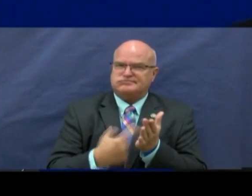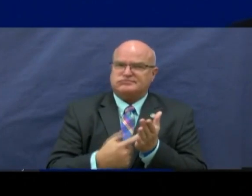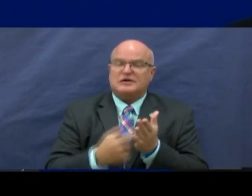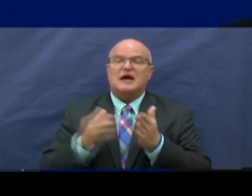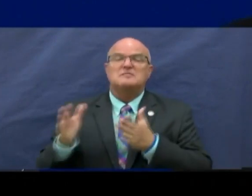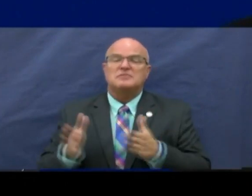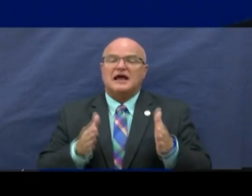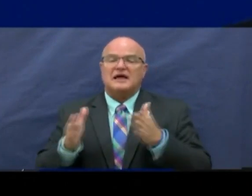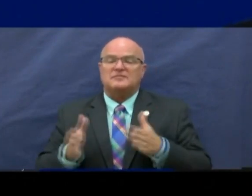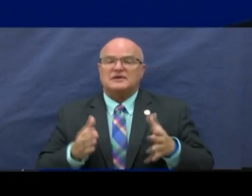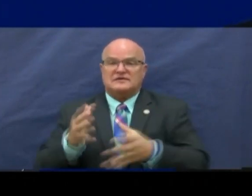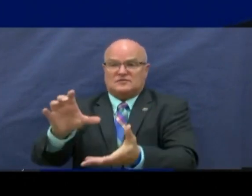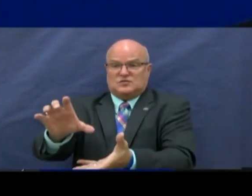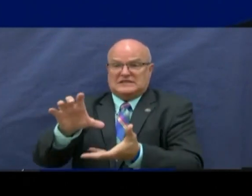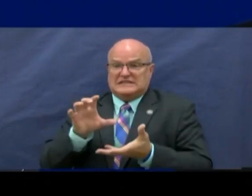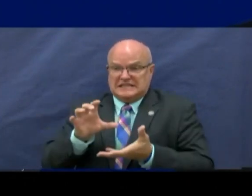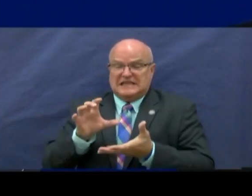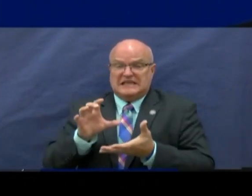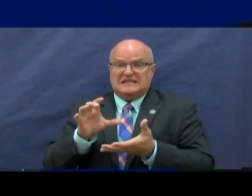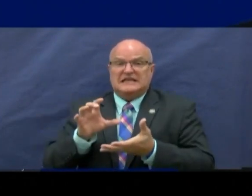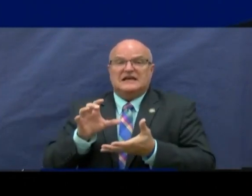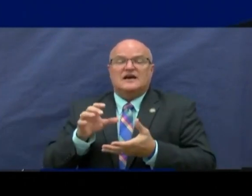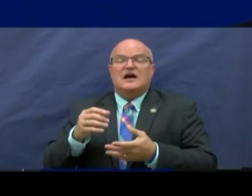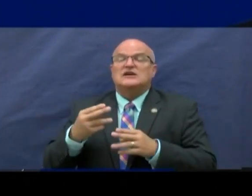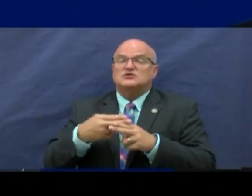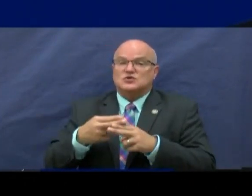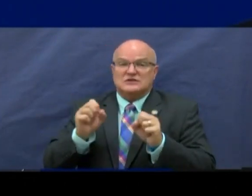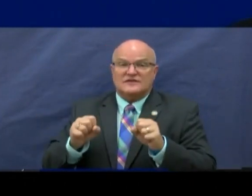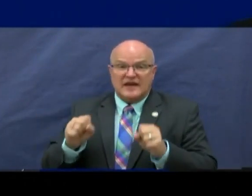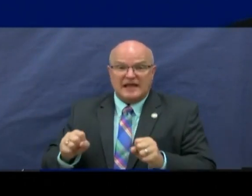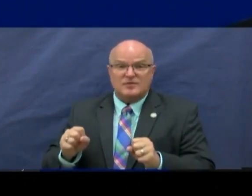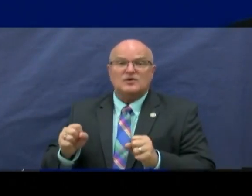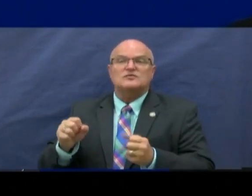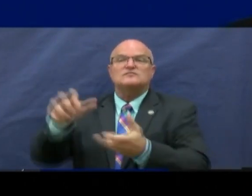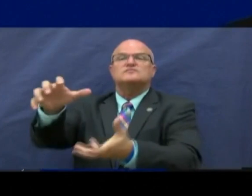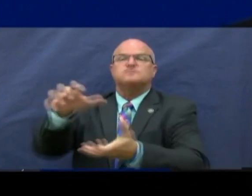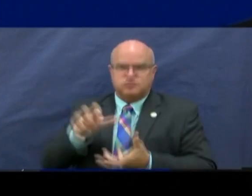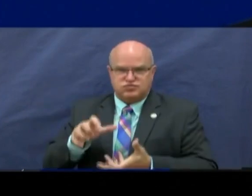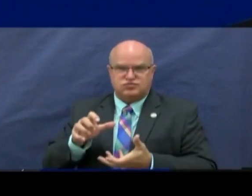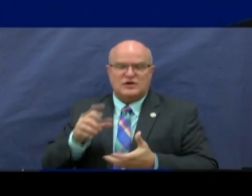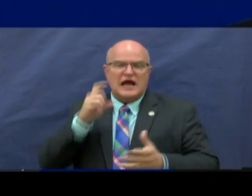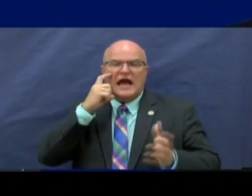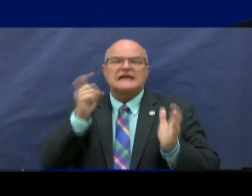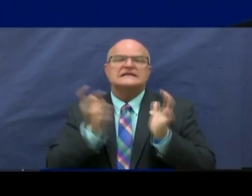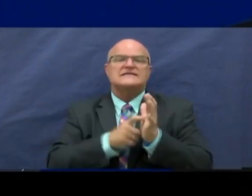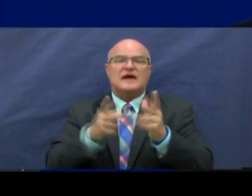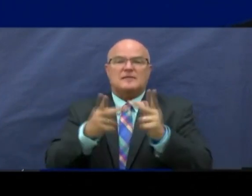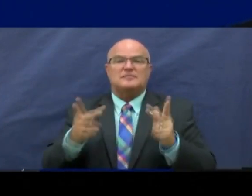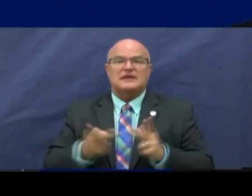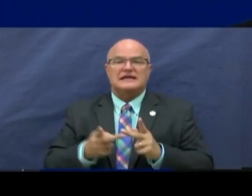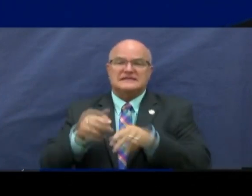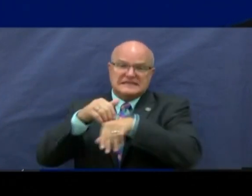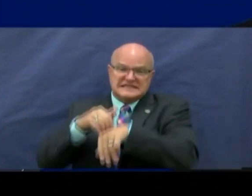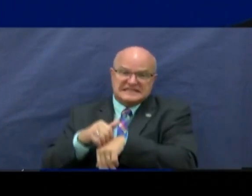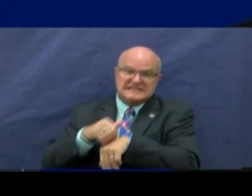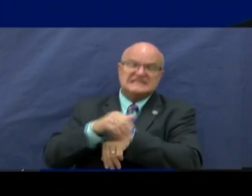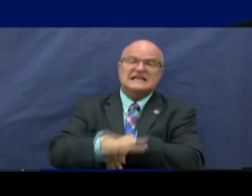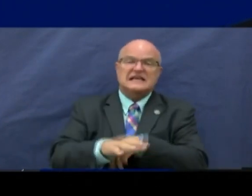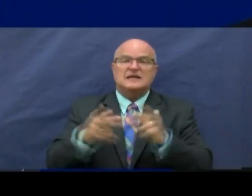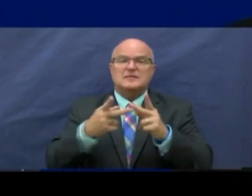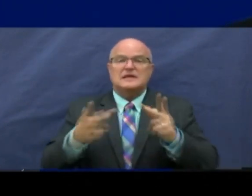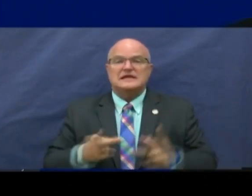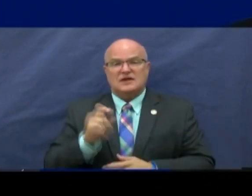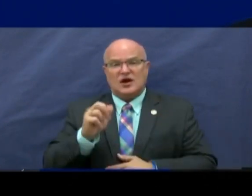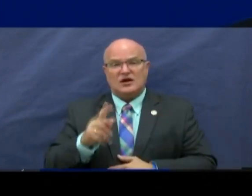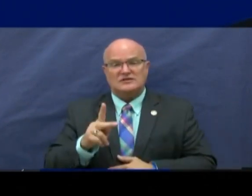for receipt of that vaccine as soon as it is available. We are identifying sites where this vaccine can be shipped to. More